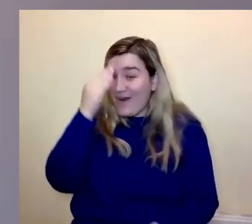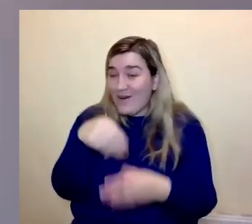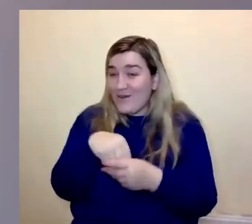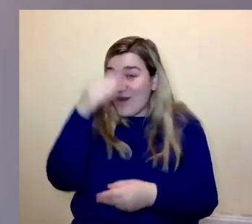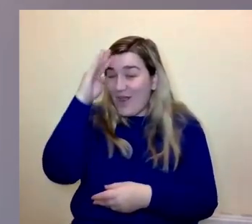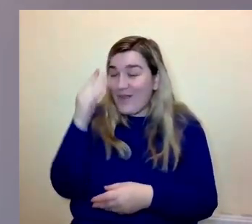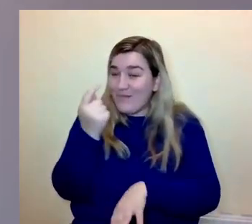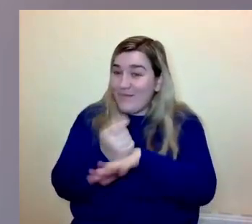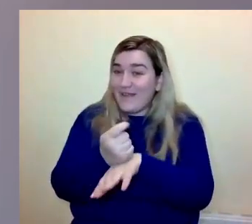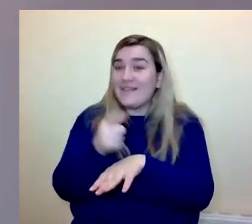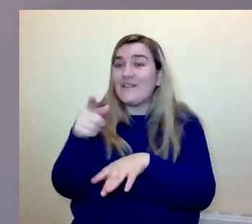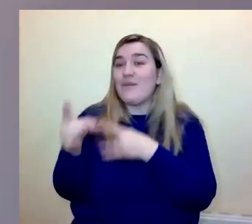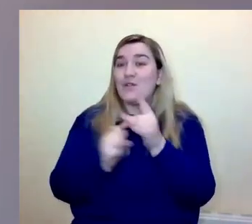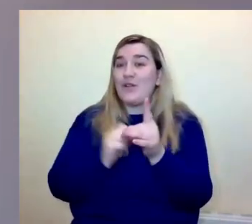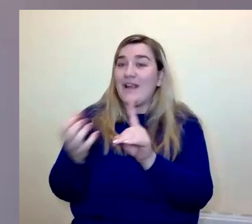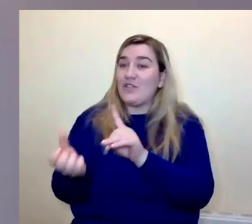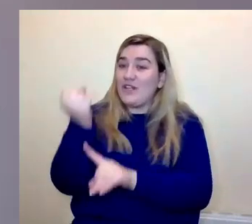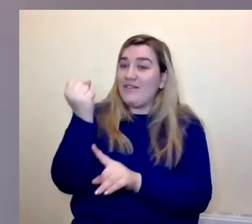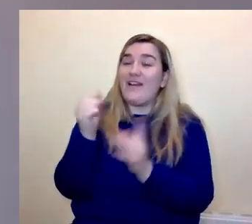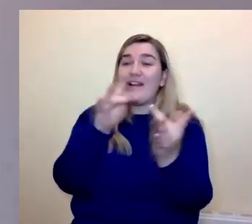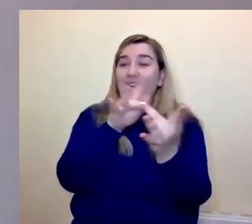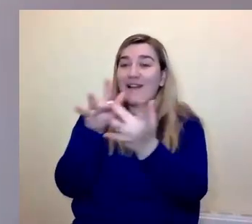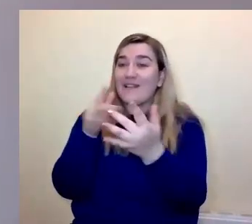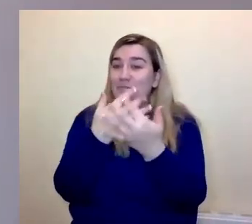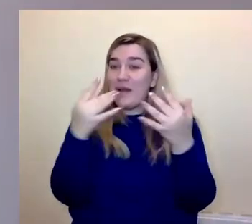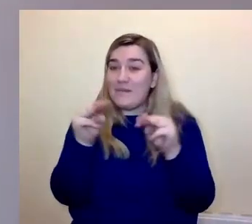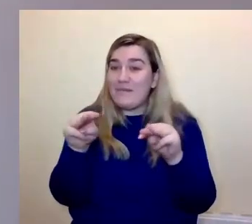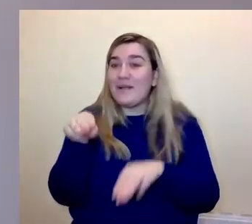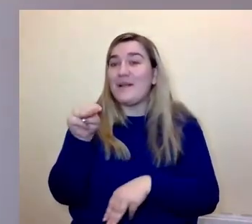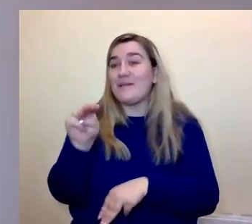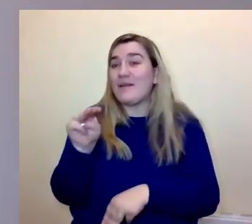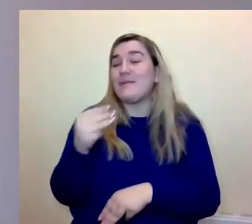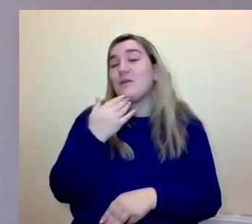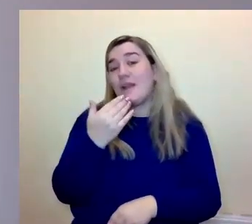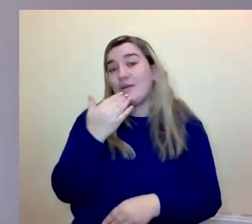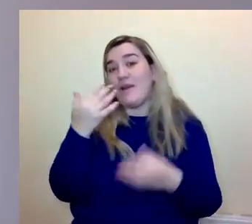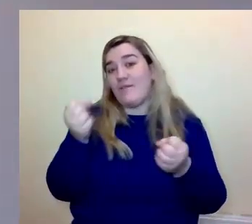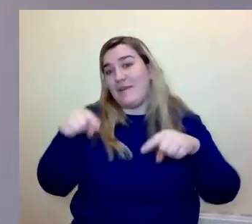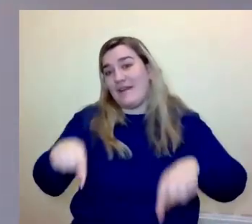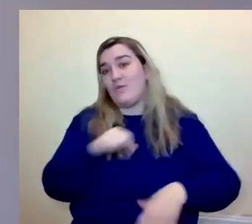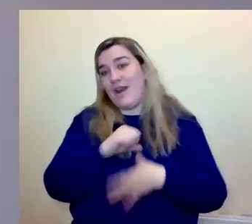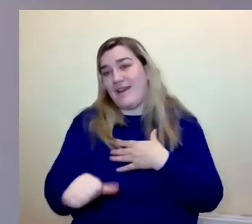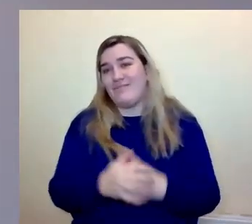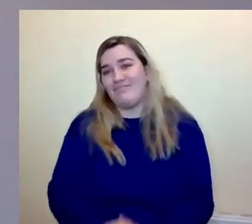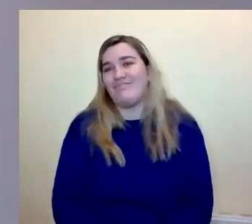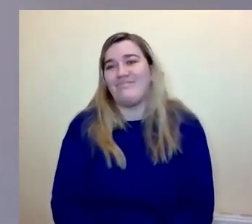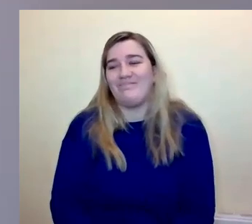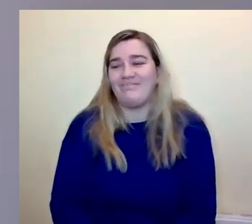and ensuring that they reach as many people as possible. And thank you so much again for having me along to launch today. Thank you.